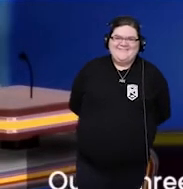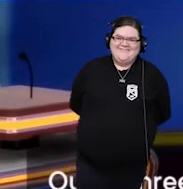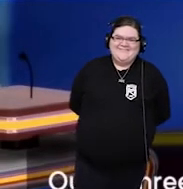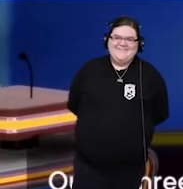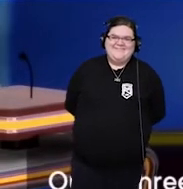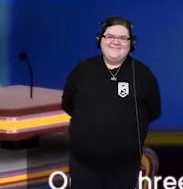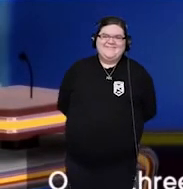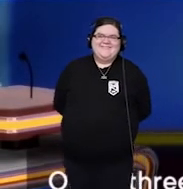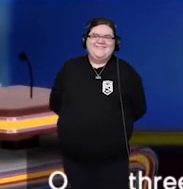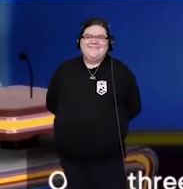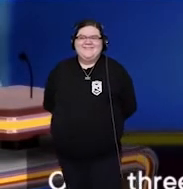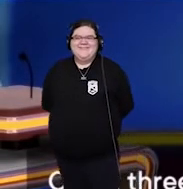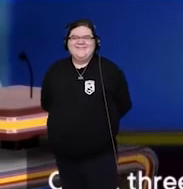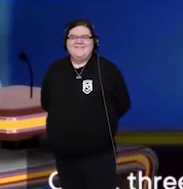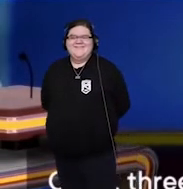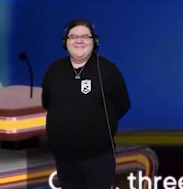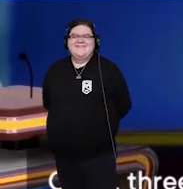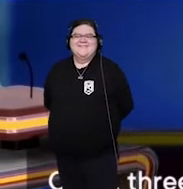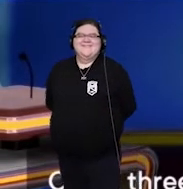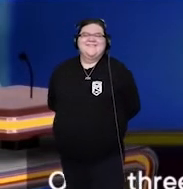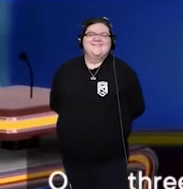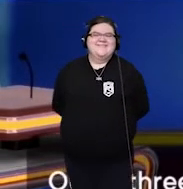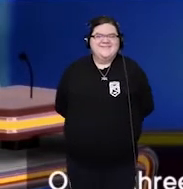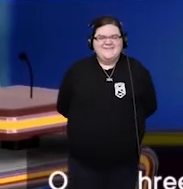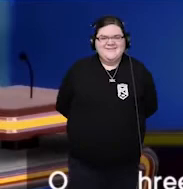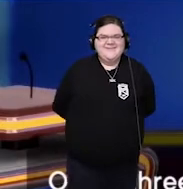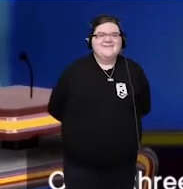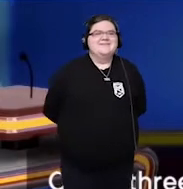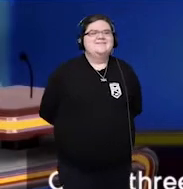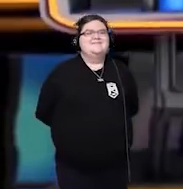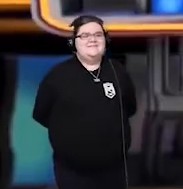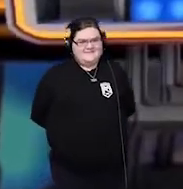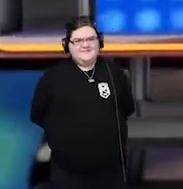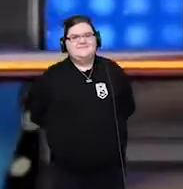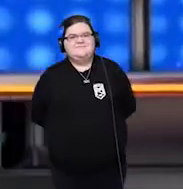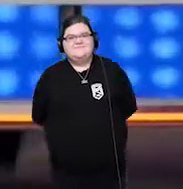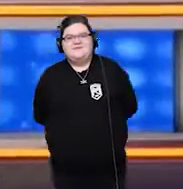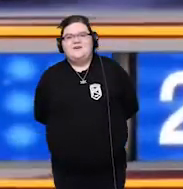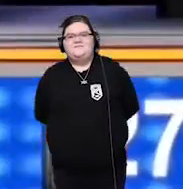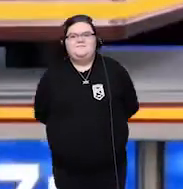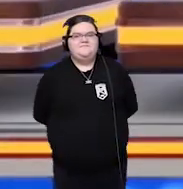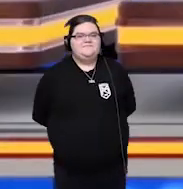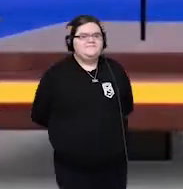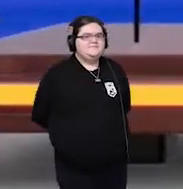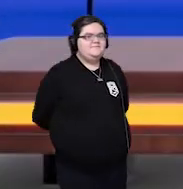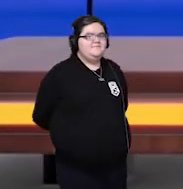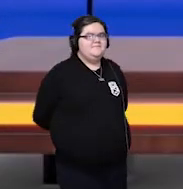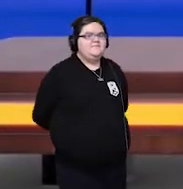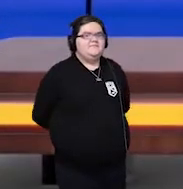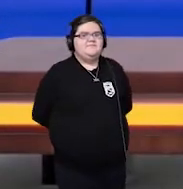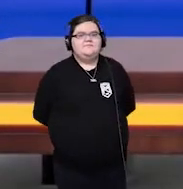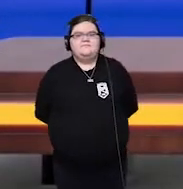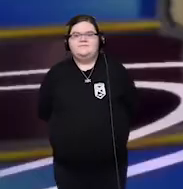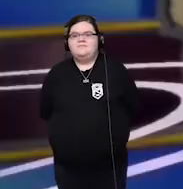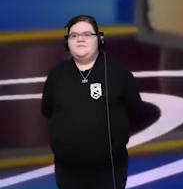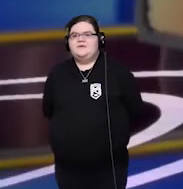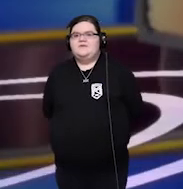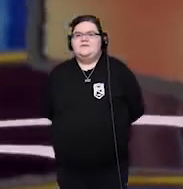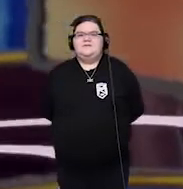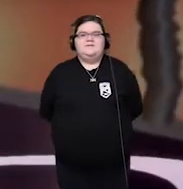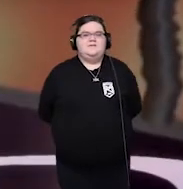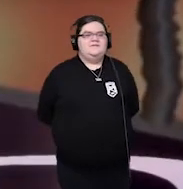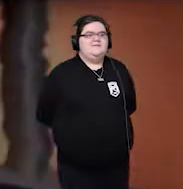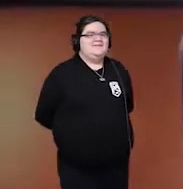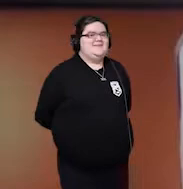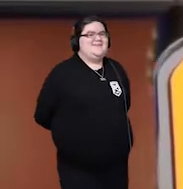Cleaned up. Oh, okay, we got. Watch it out, actually. No one's hit 300 points, so we have to play one more. Yep. There's only top answers, I think.